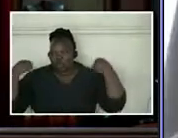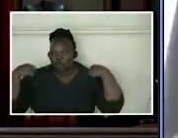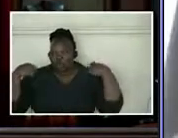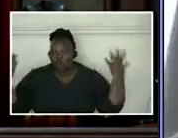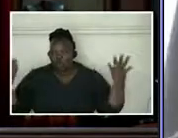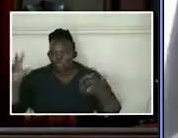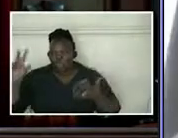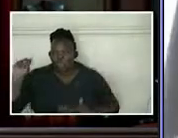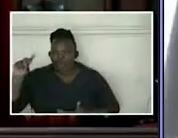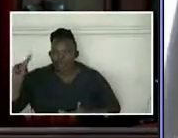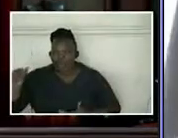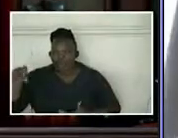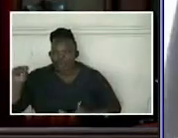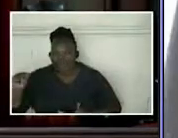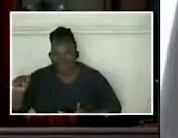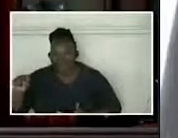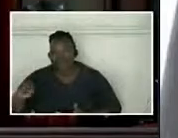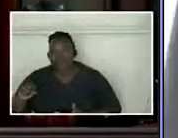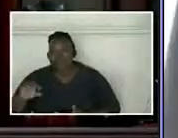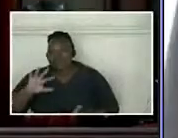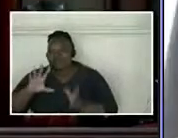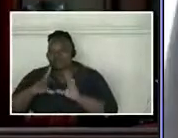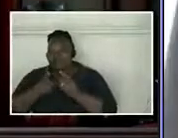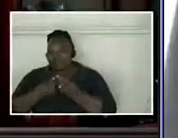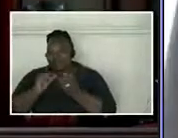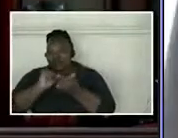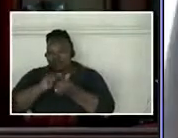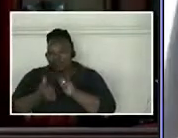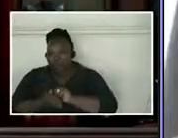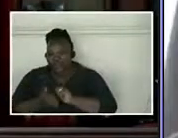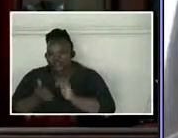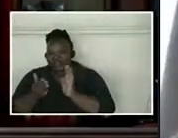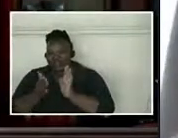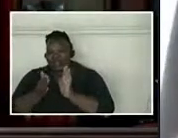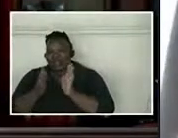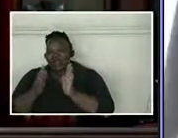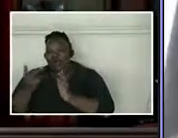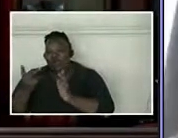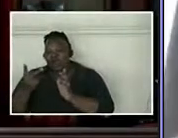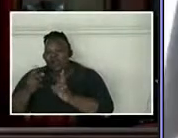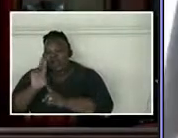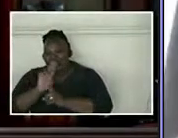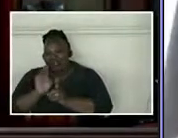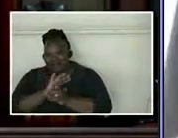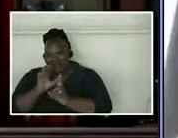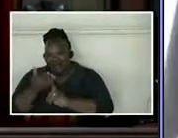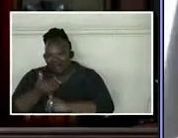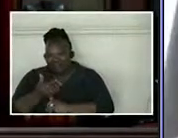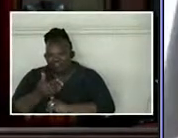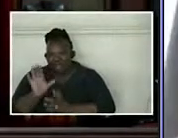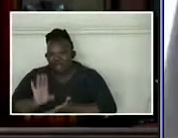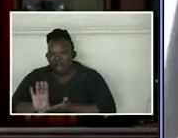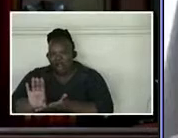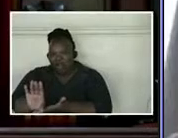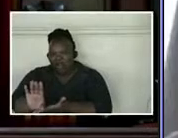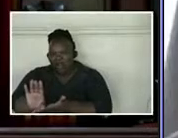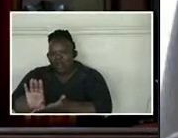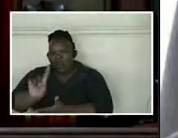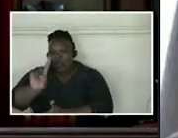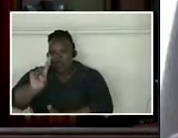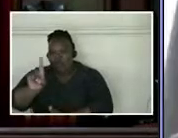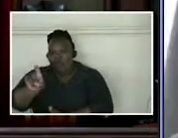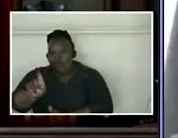department of sports and recreation or spoils arts and culture has been allocated the budget of